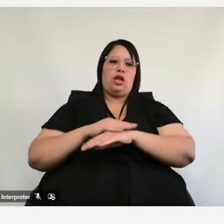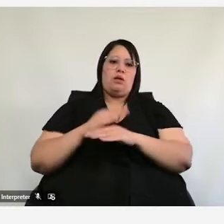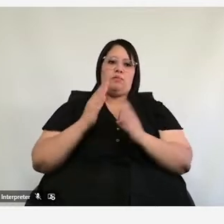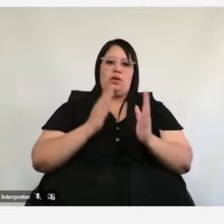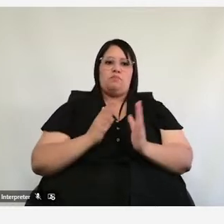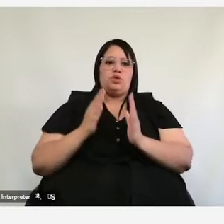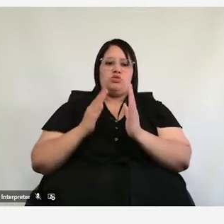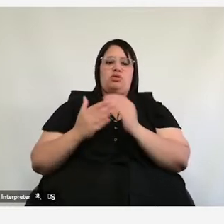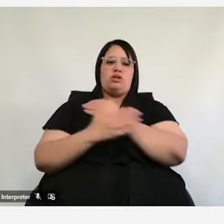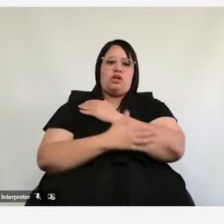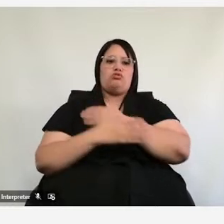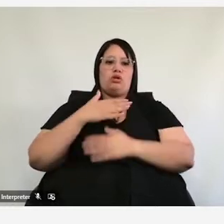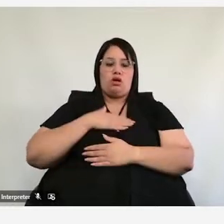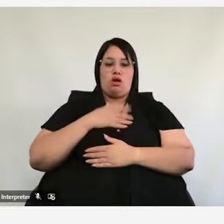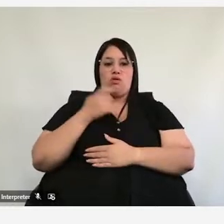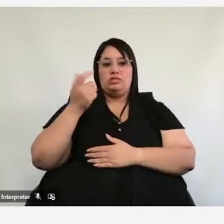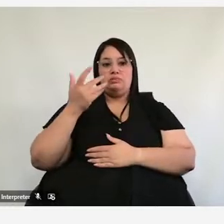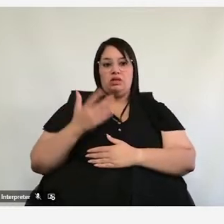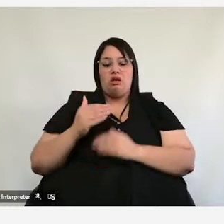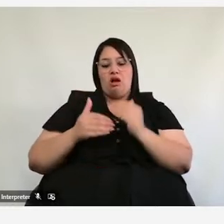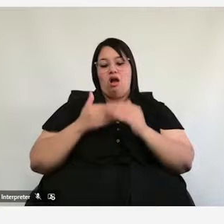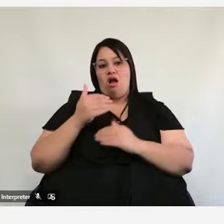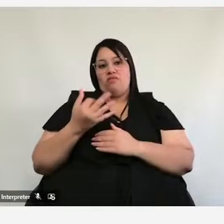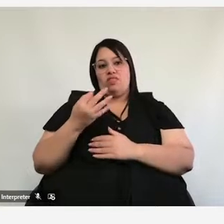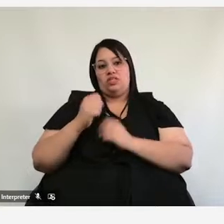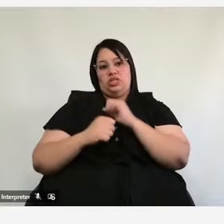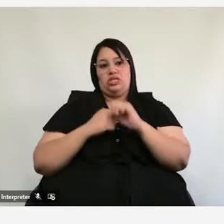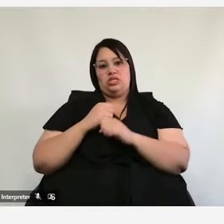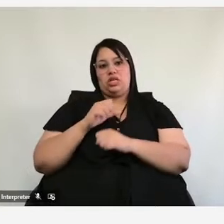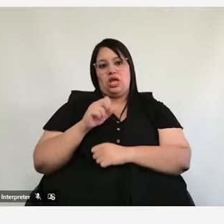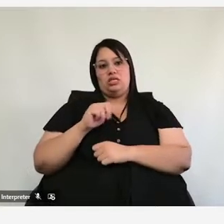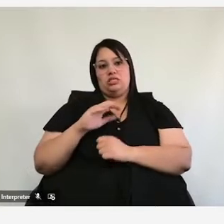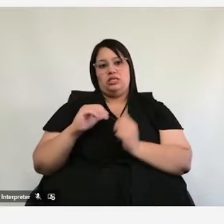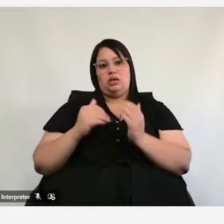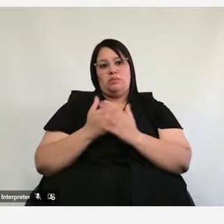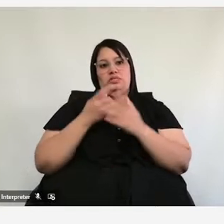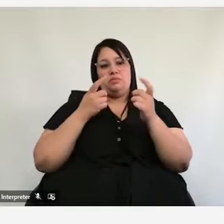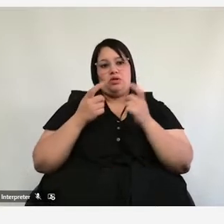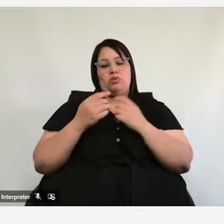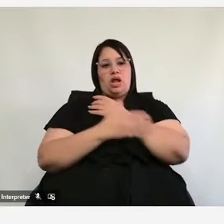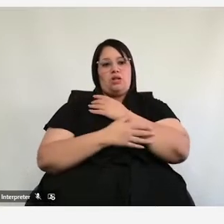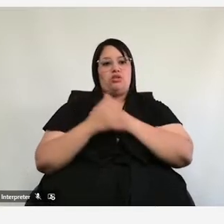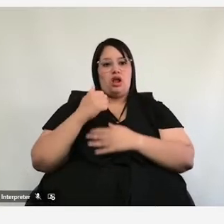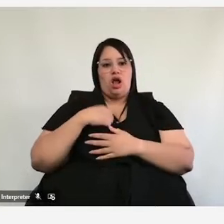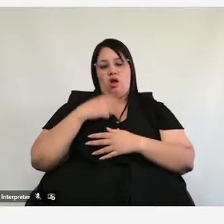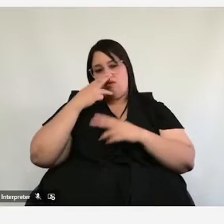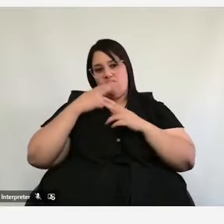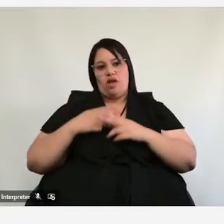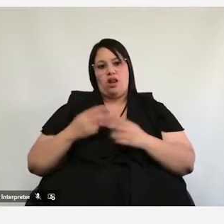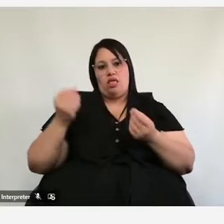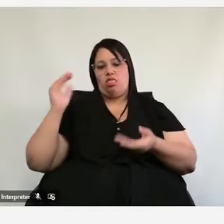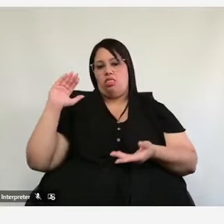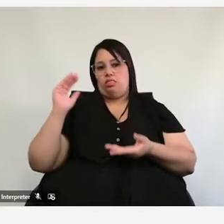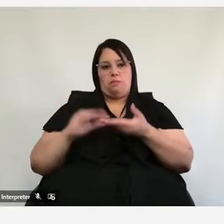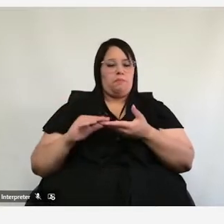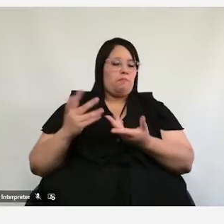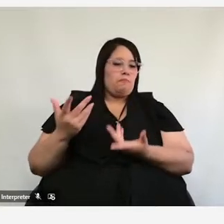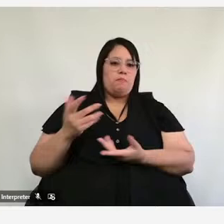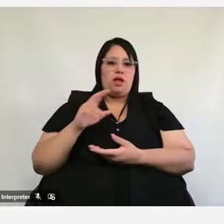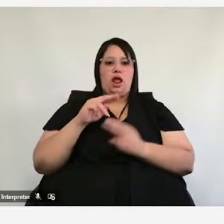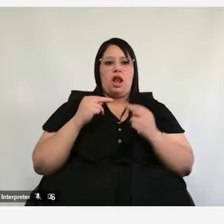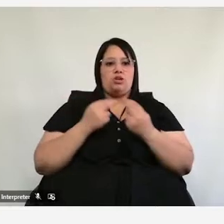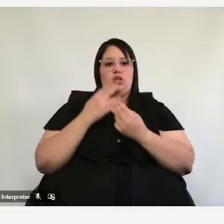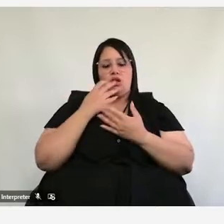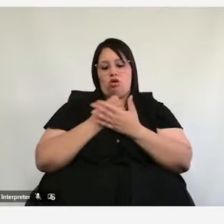our country. Speaker, after 30 years of ANC mismanagement, our country has now finally run out of money. Our national